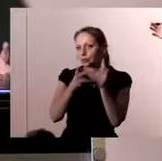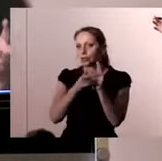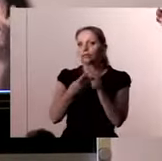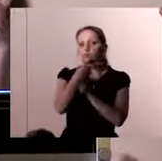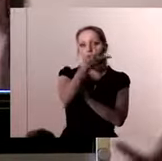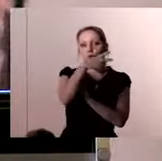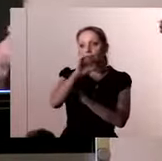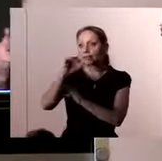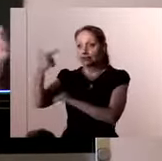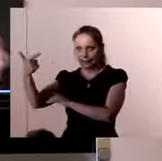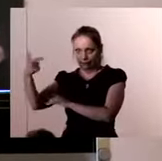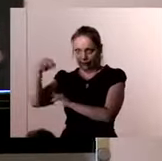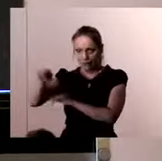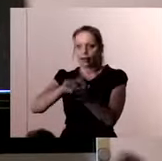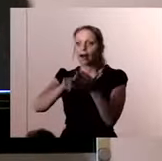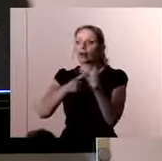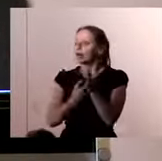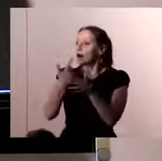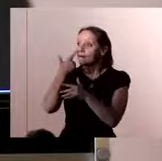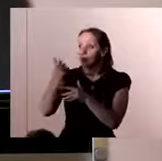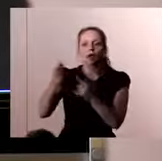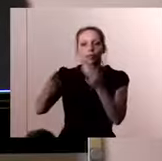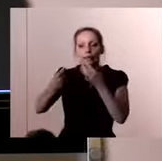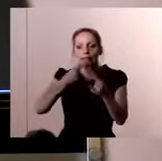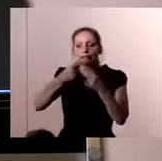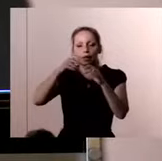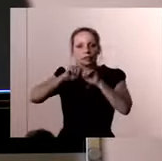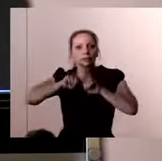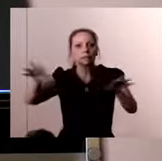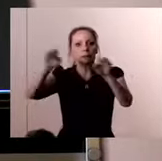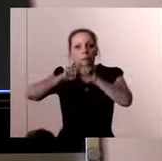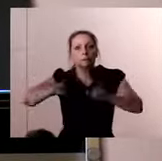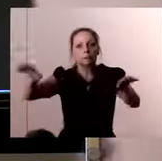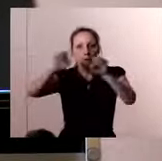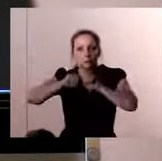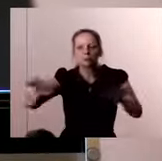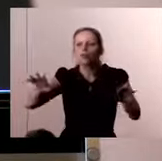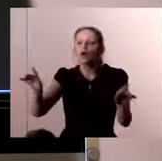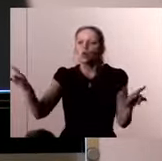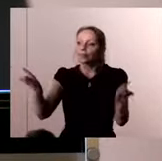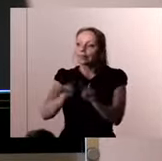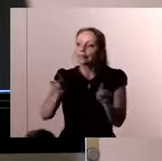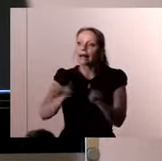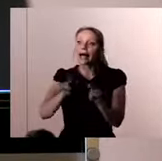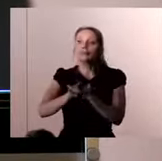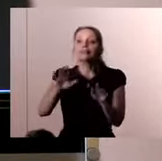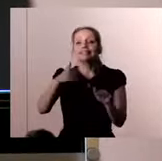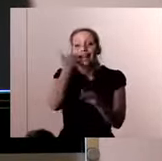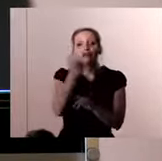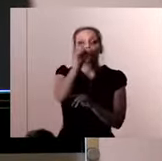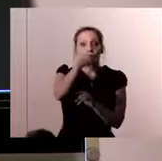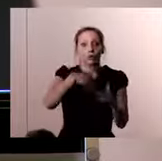2007. And what these people found was that that amount of information was equivalent to every person in the world